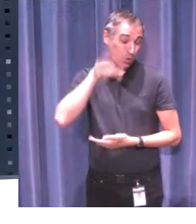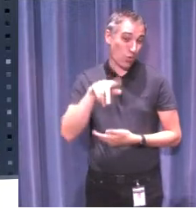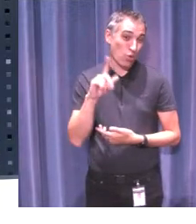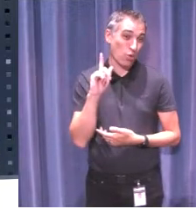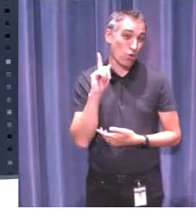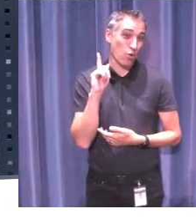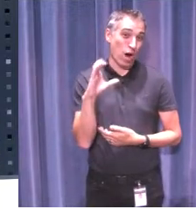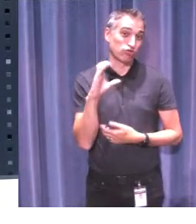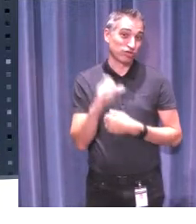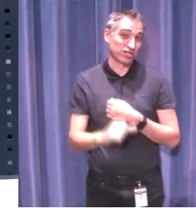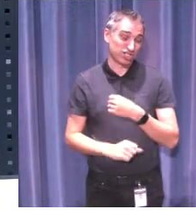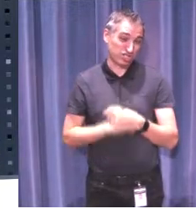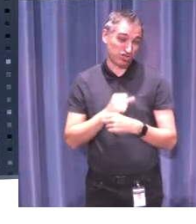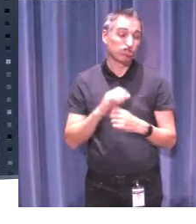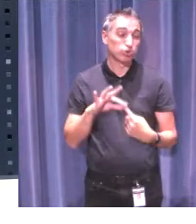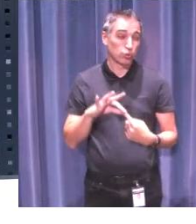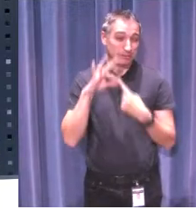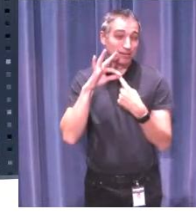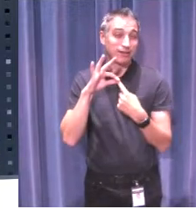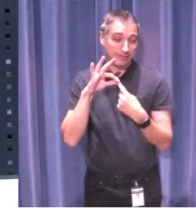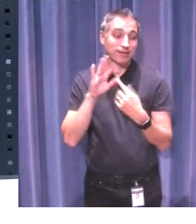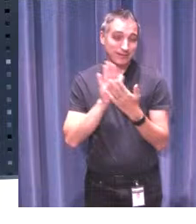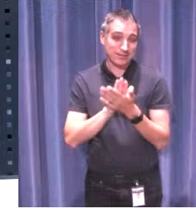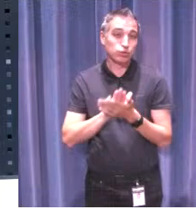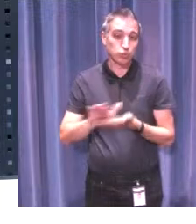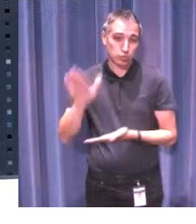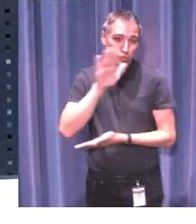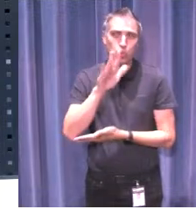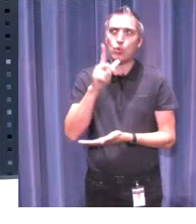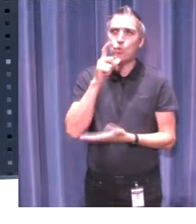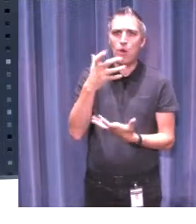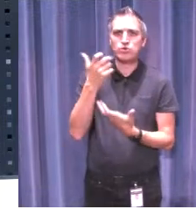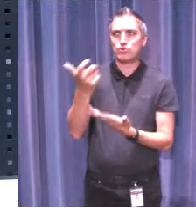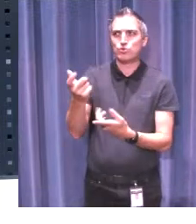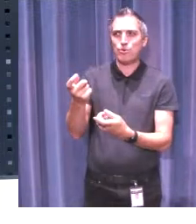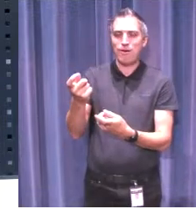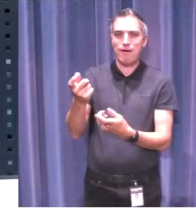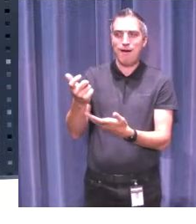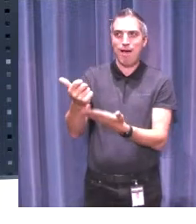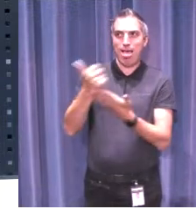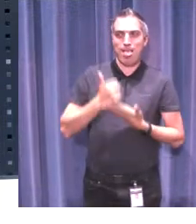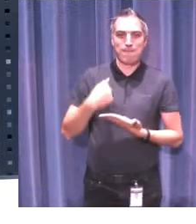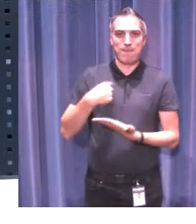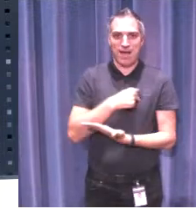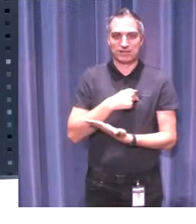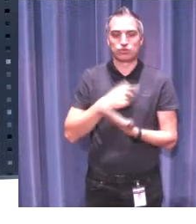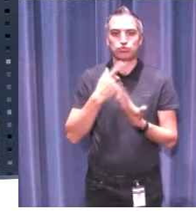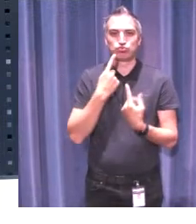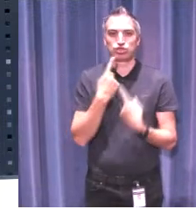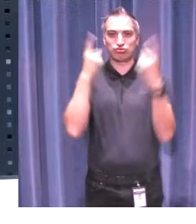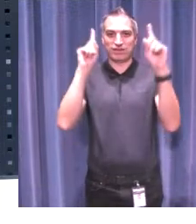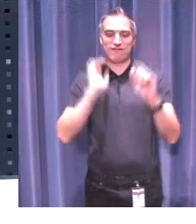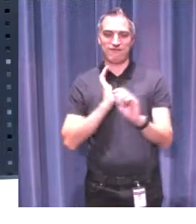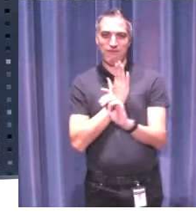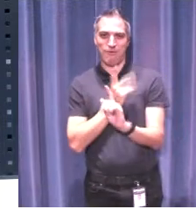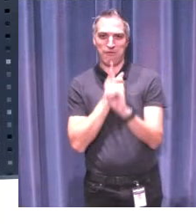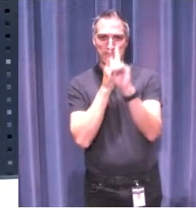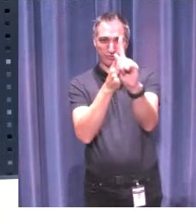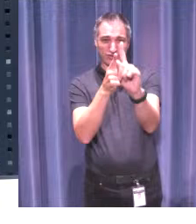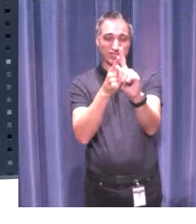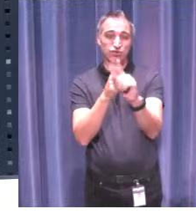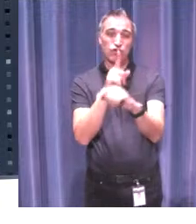it's a unique institution. Who wants to help us in achieving that mission? And so the base